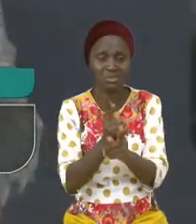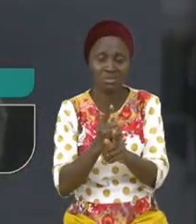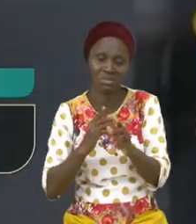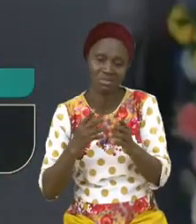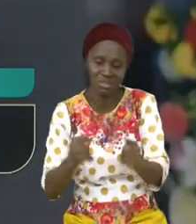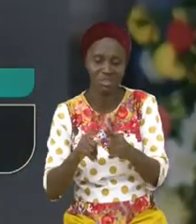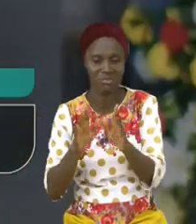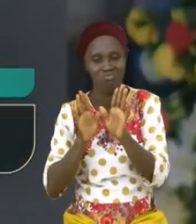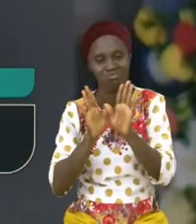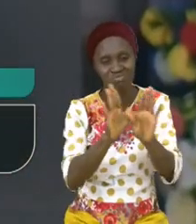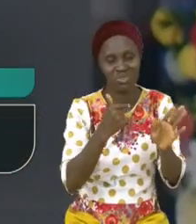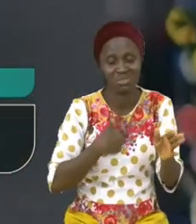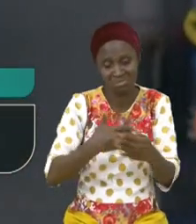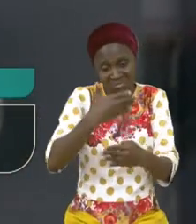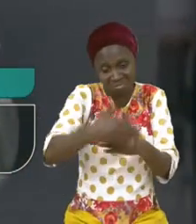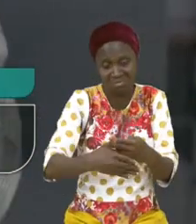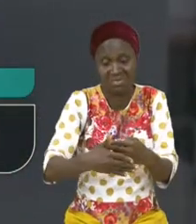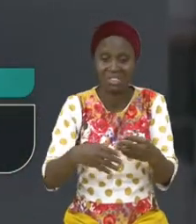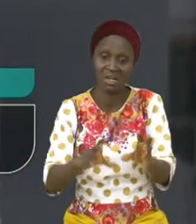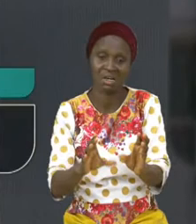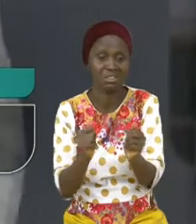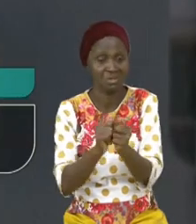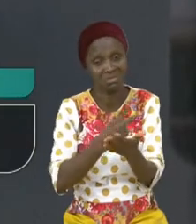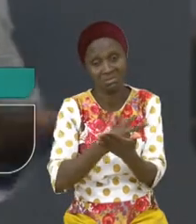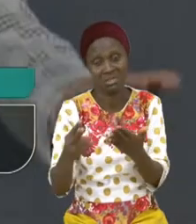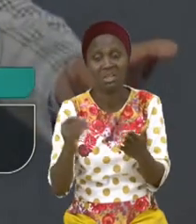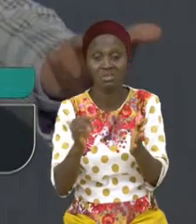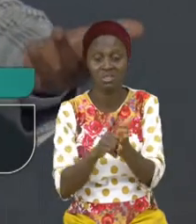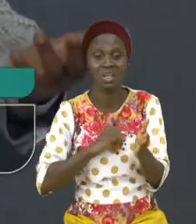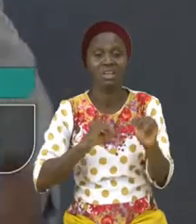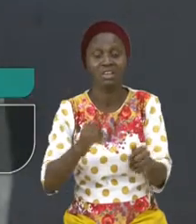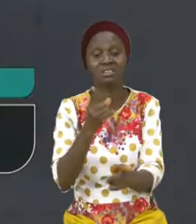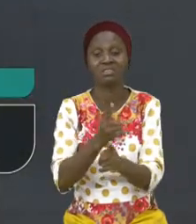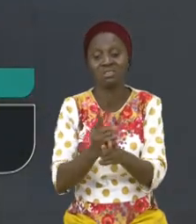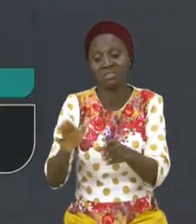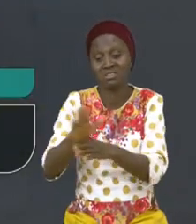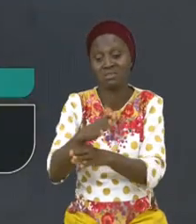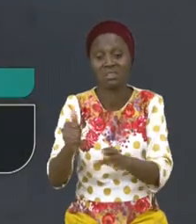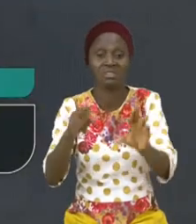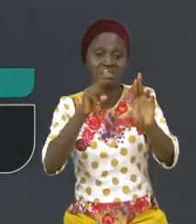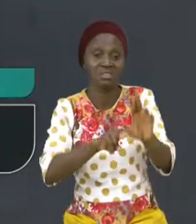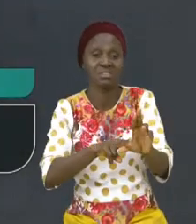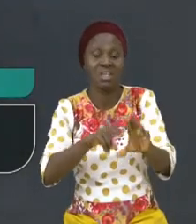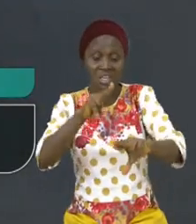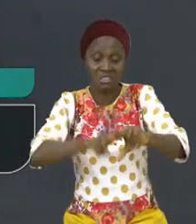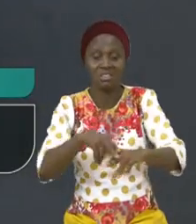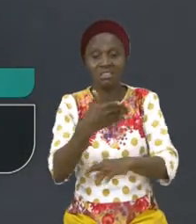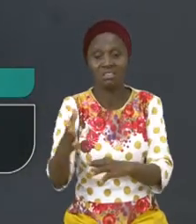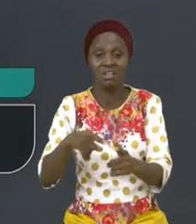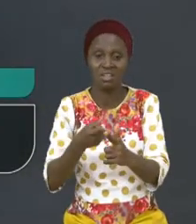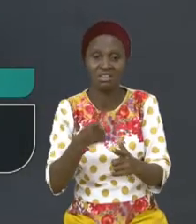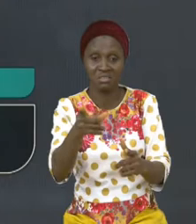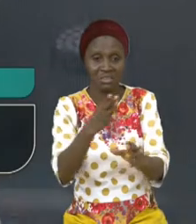class so we can create vacancy for other people and then you got a job it was like the